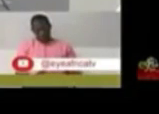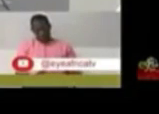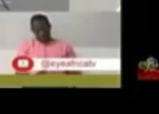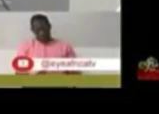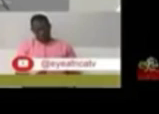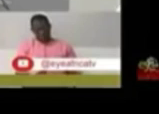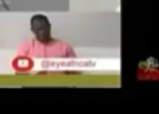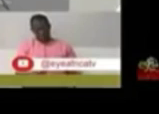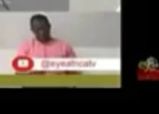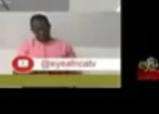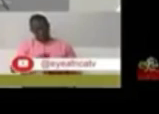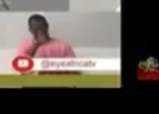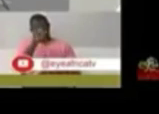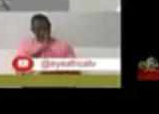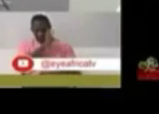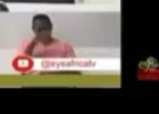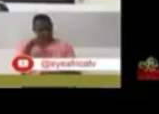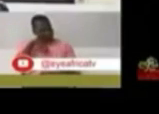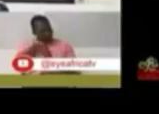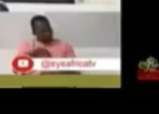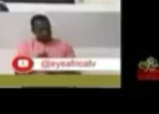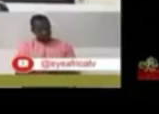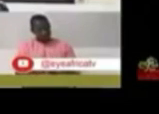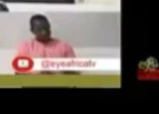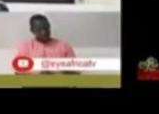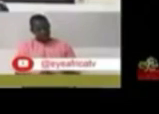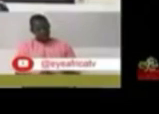And that is very sad.